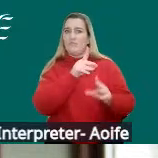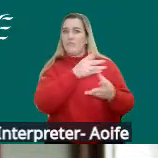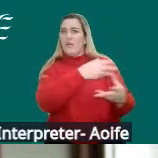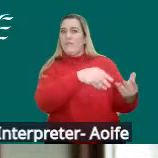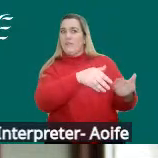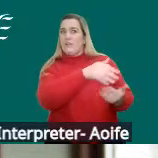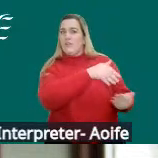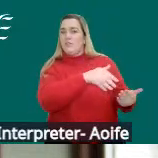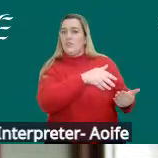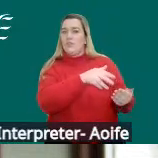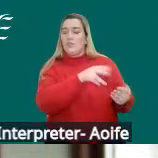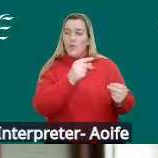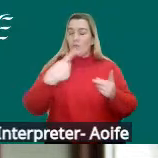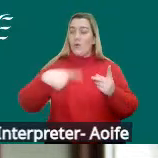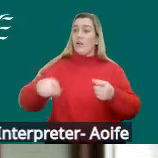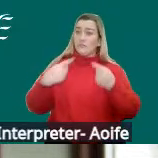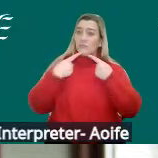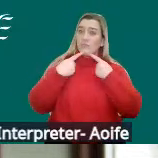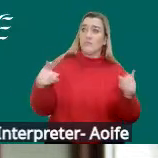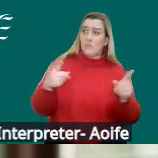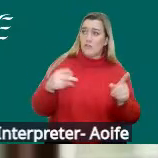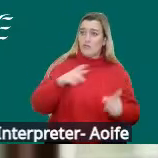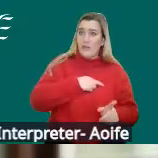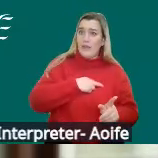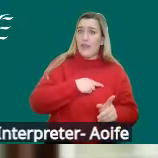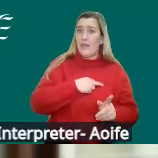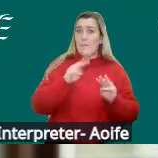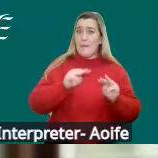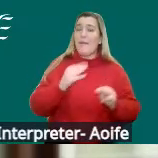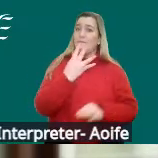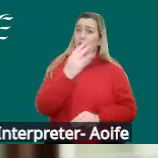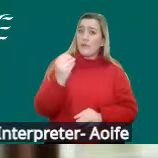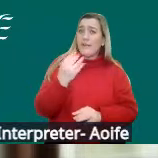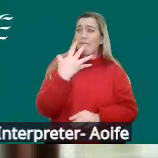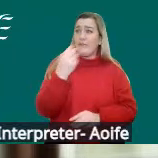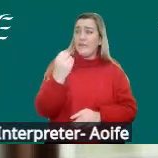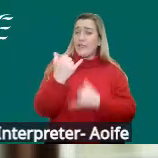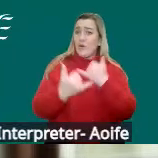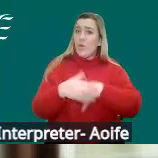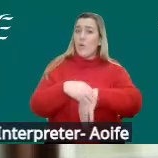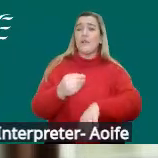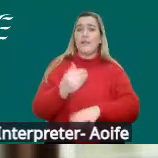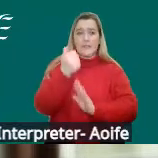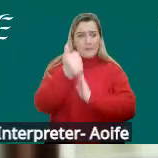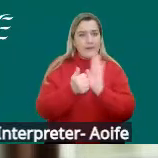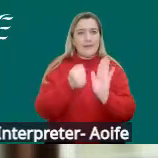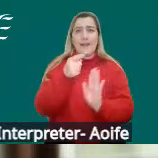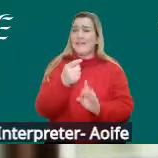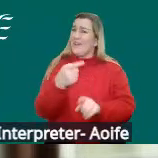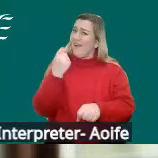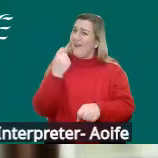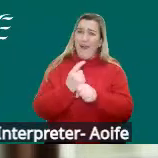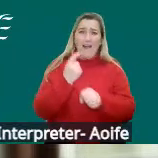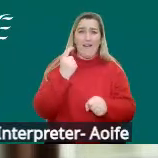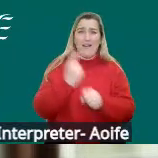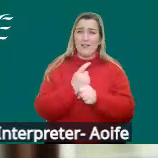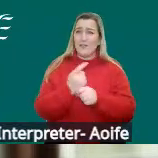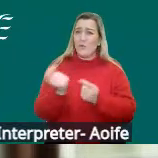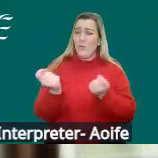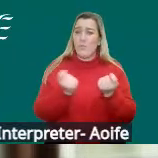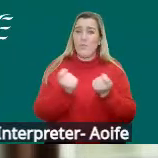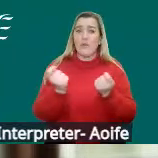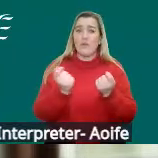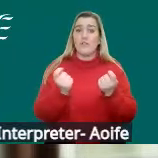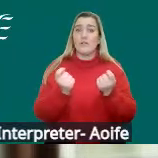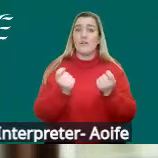everybody, in their mid-40s, 50s, whatever, they're going through this. And it's hard to deal with it, I think. Not everyone,